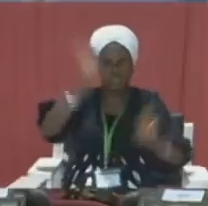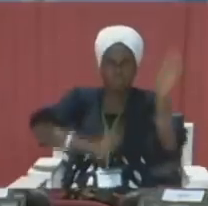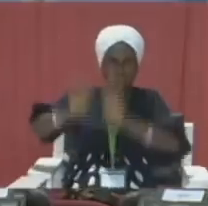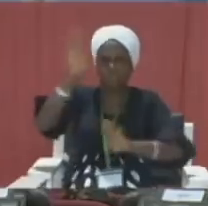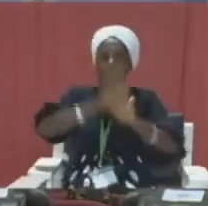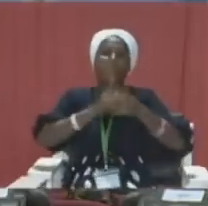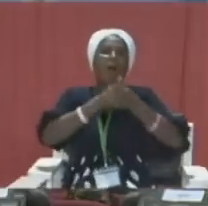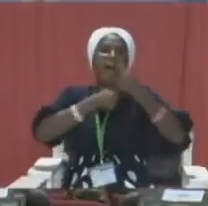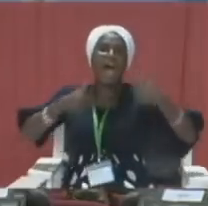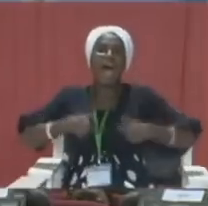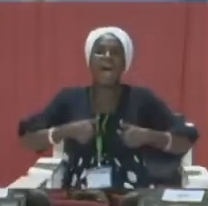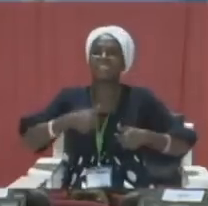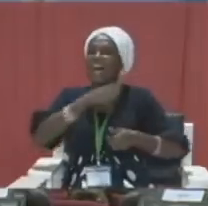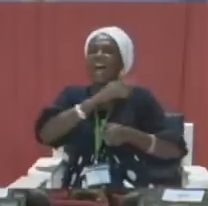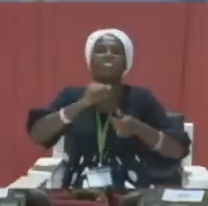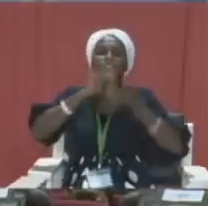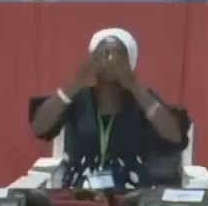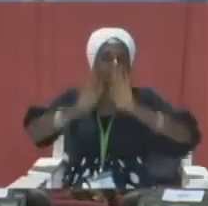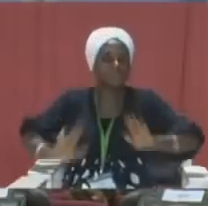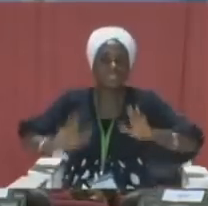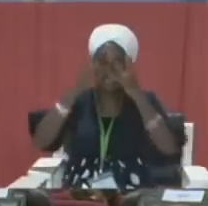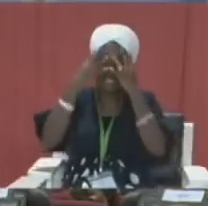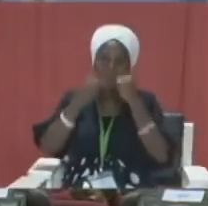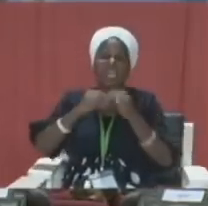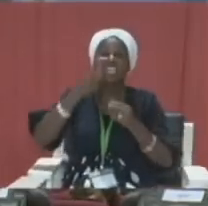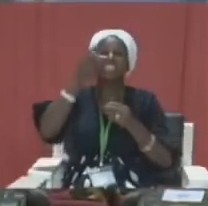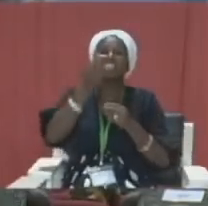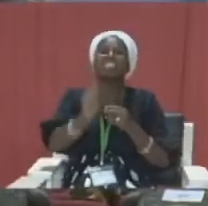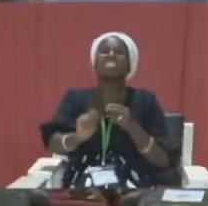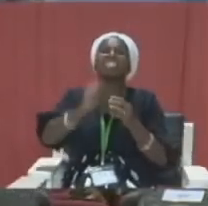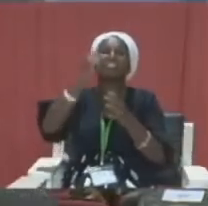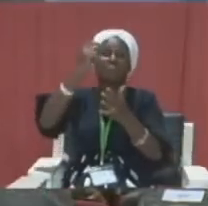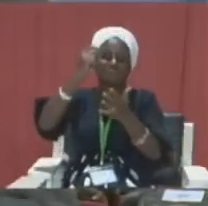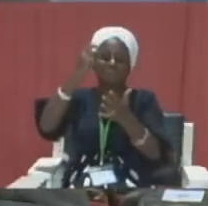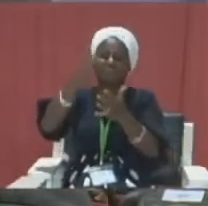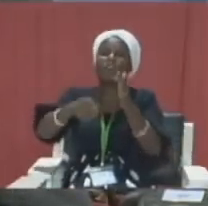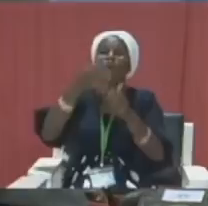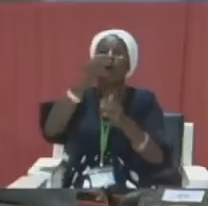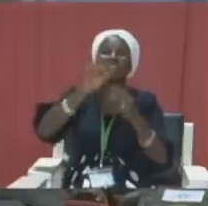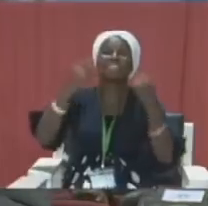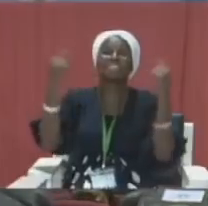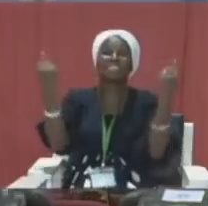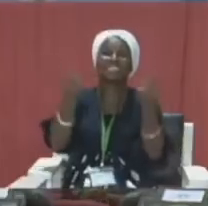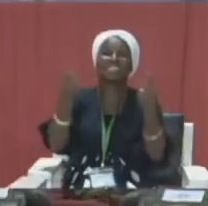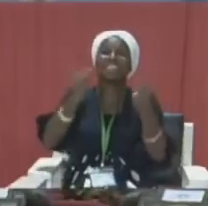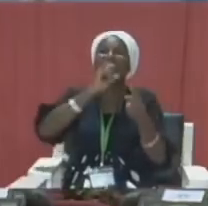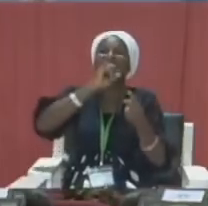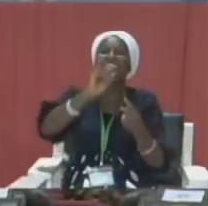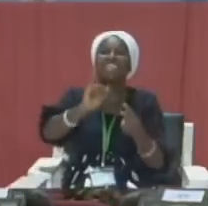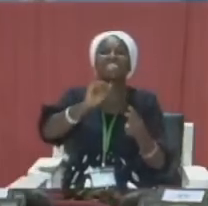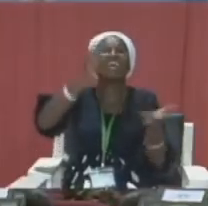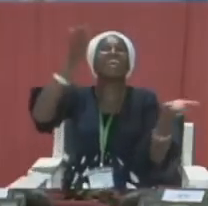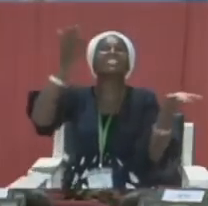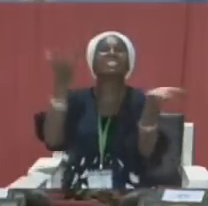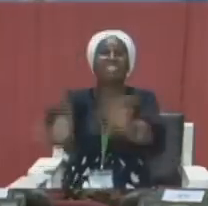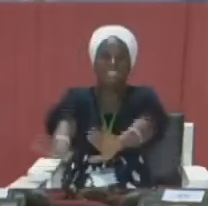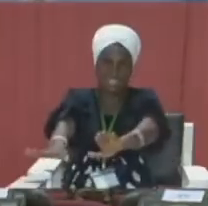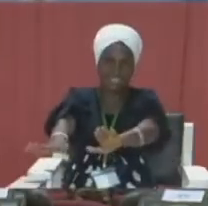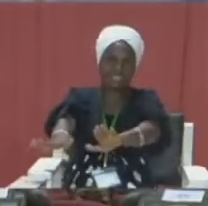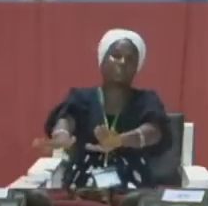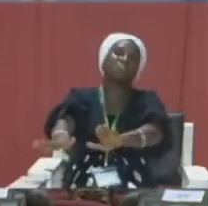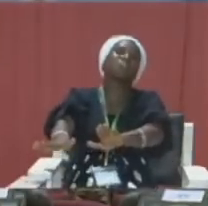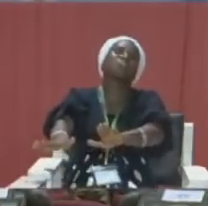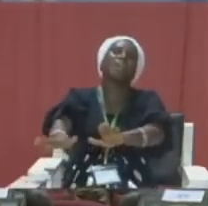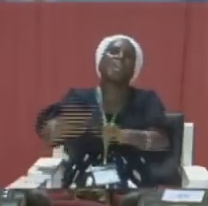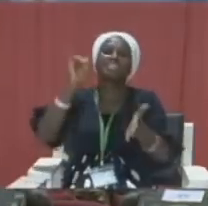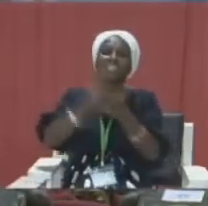sleep. The wages of sin is death. Death is a debt we